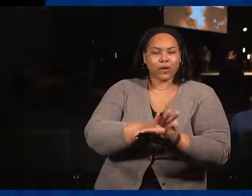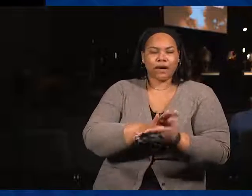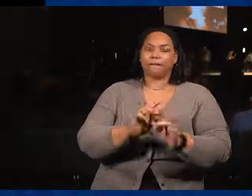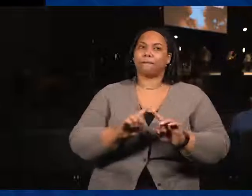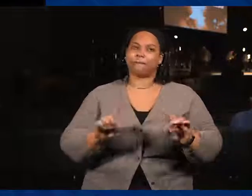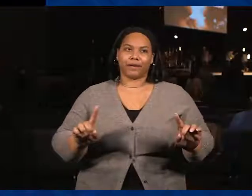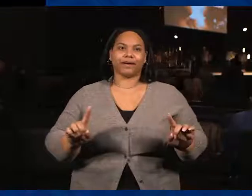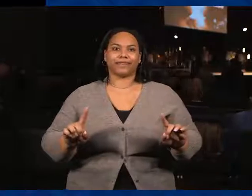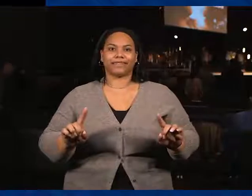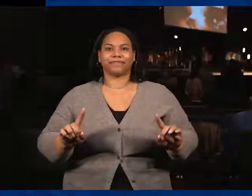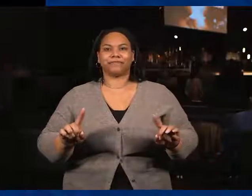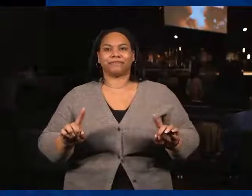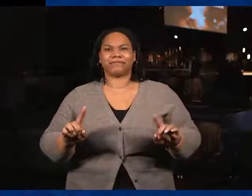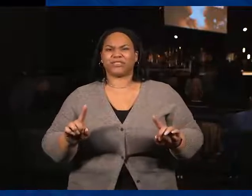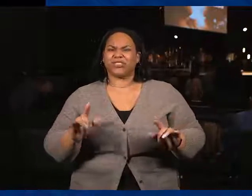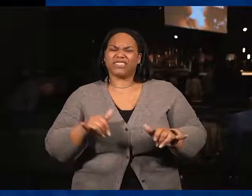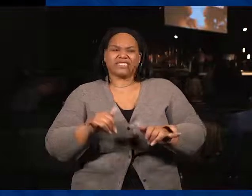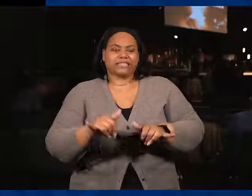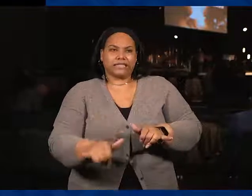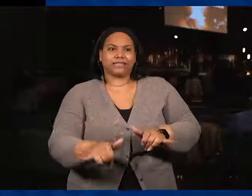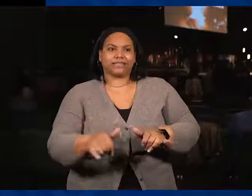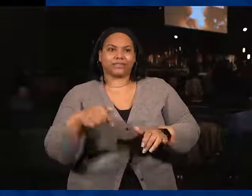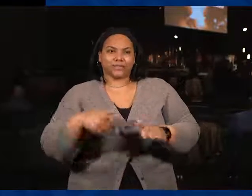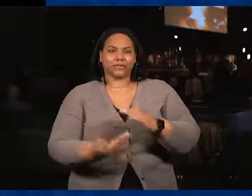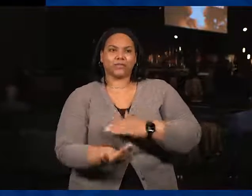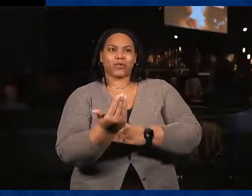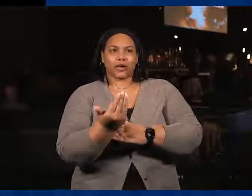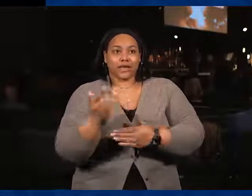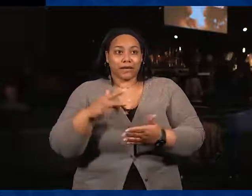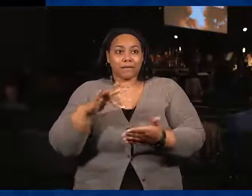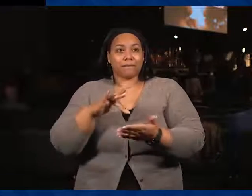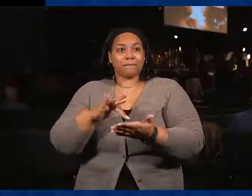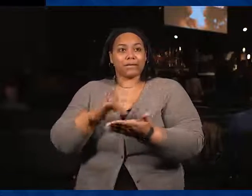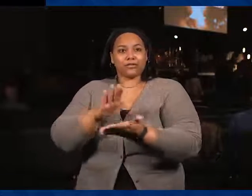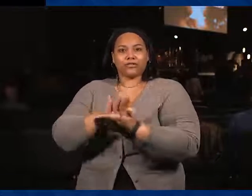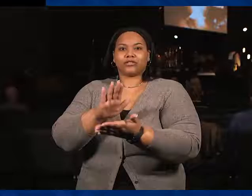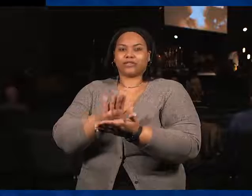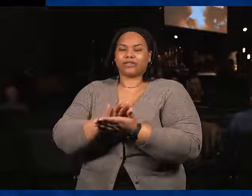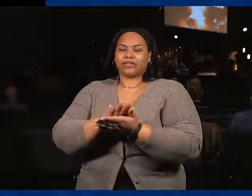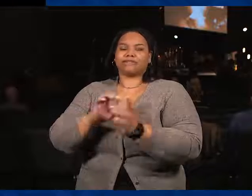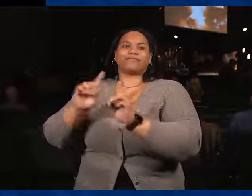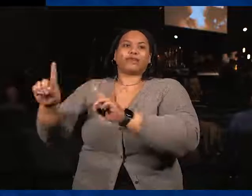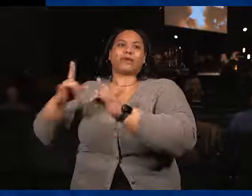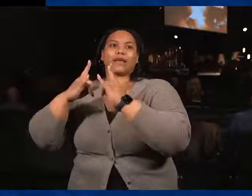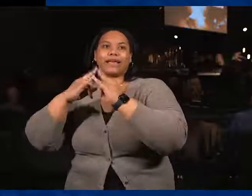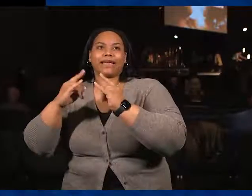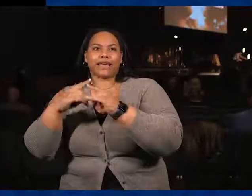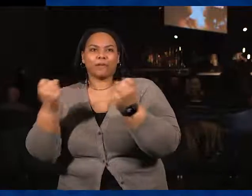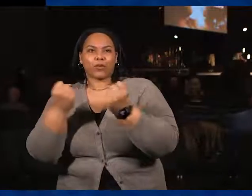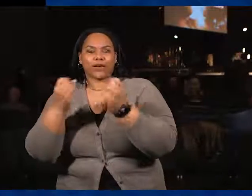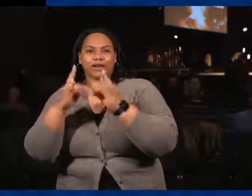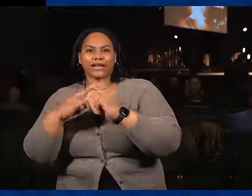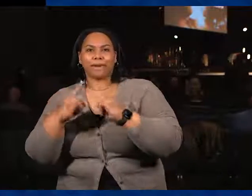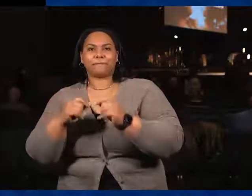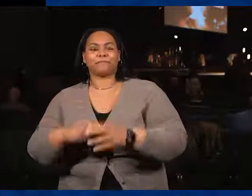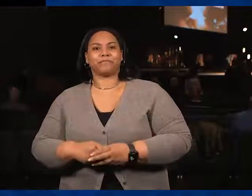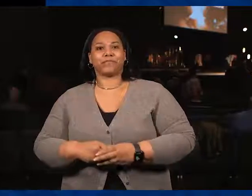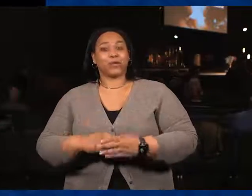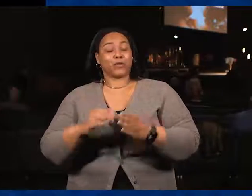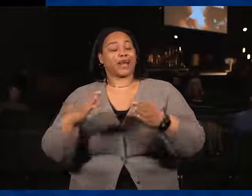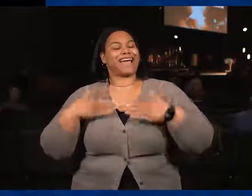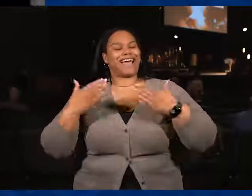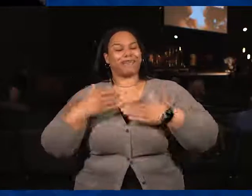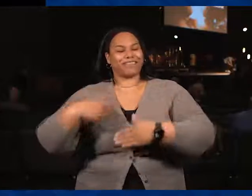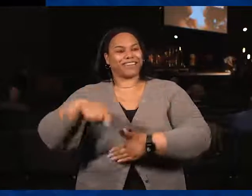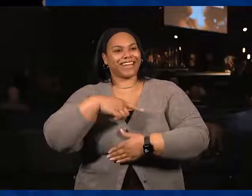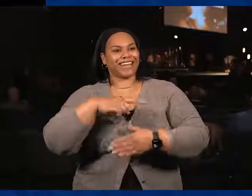but you guys are going to be hanging out with us this morning because middle school is away at winter camp. But we are so happy to have you. You're still here. Let's give our middle schoolers